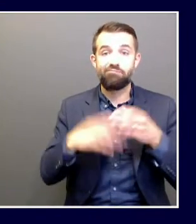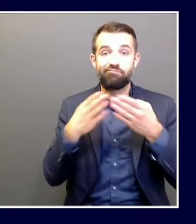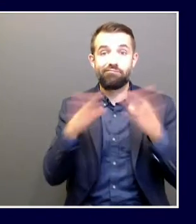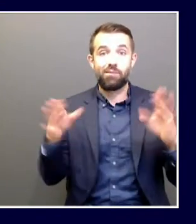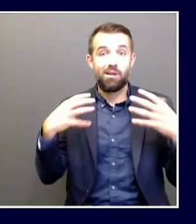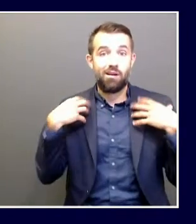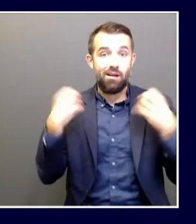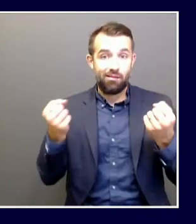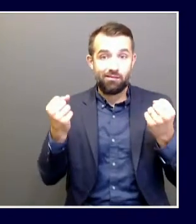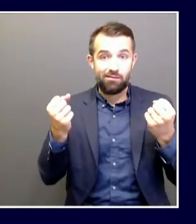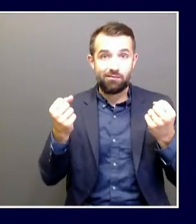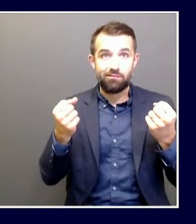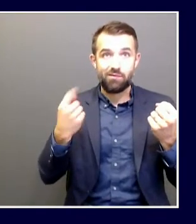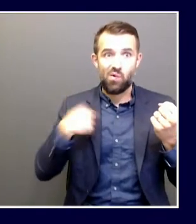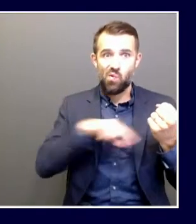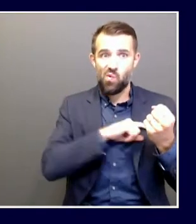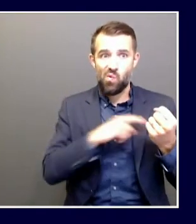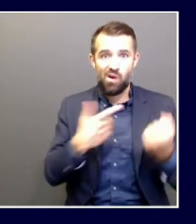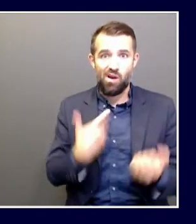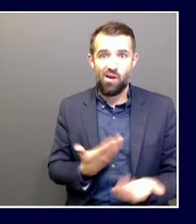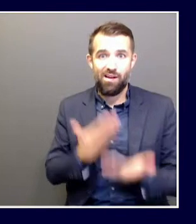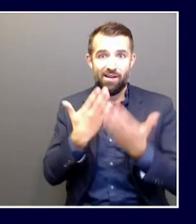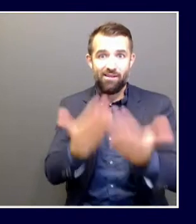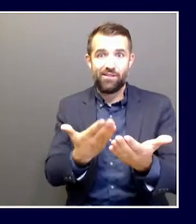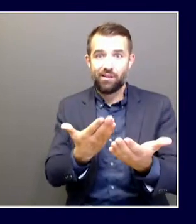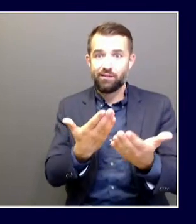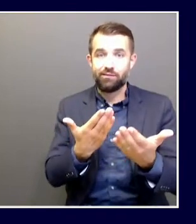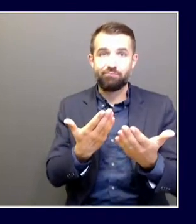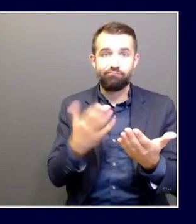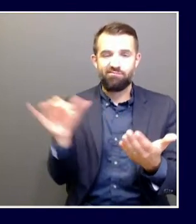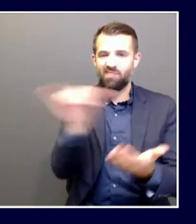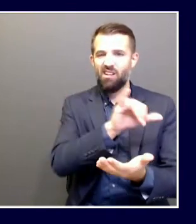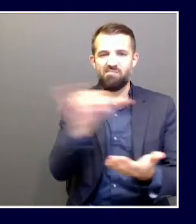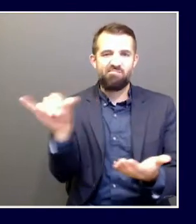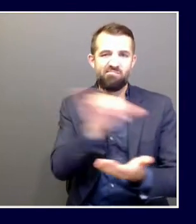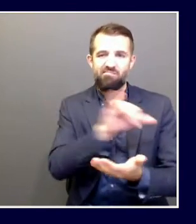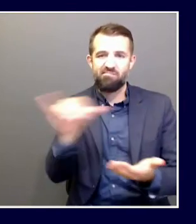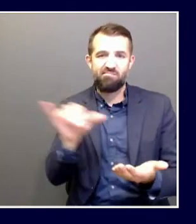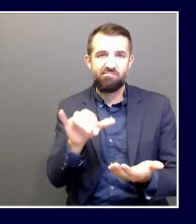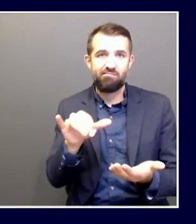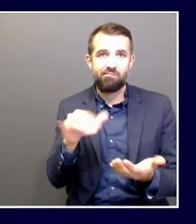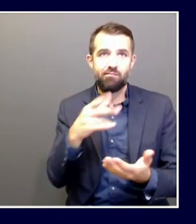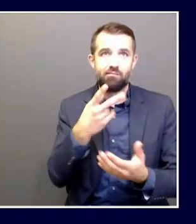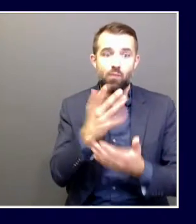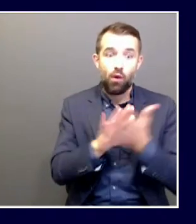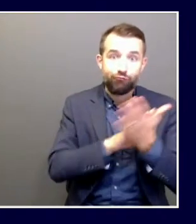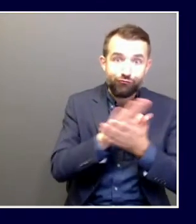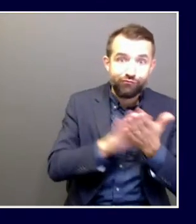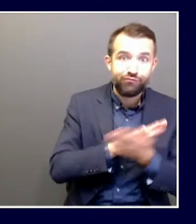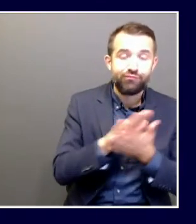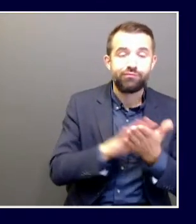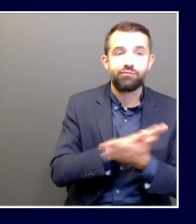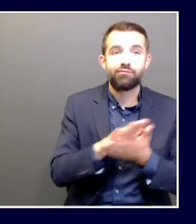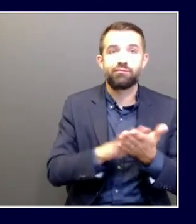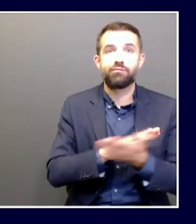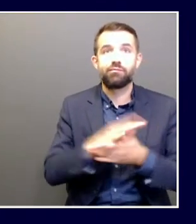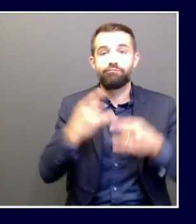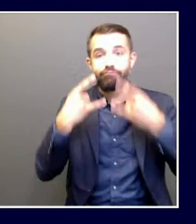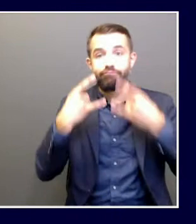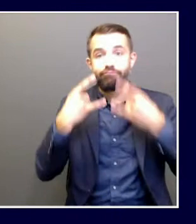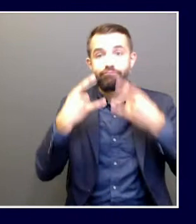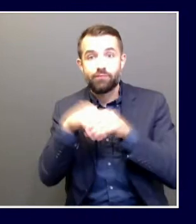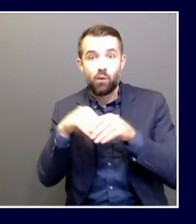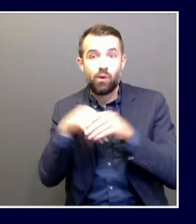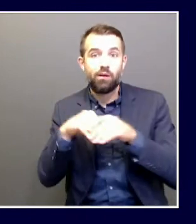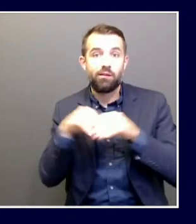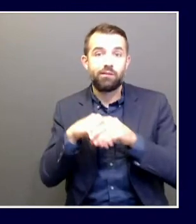to protect against COVID-19 also work for the flu. Washing your hands frequently, wearing a mask in indoor settings. Those are the basic public